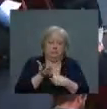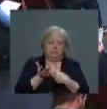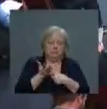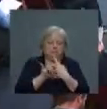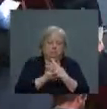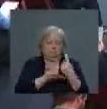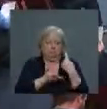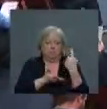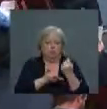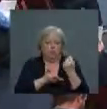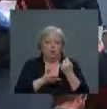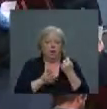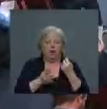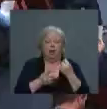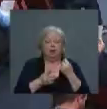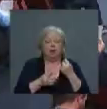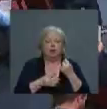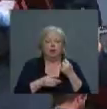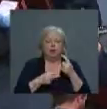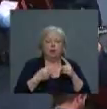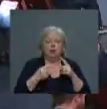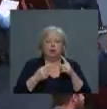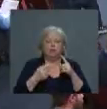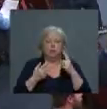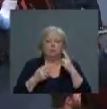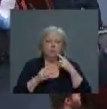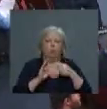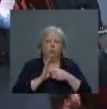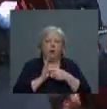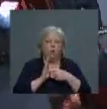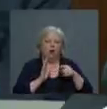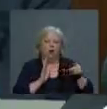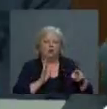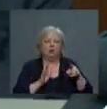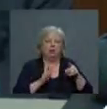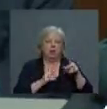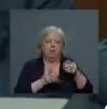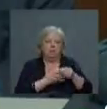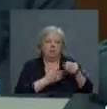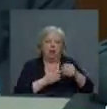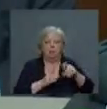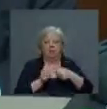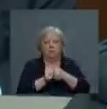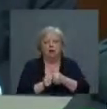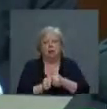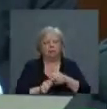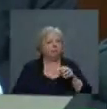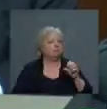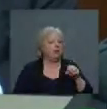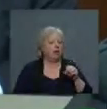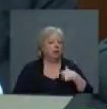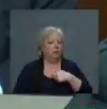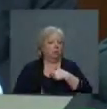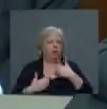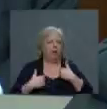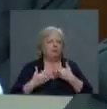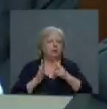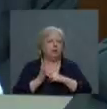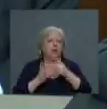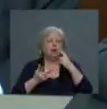the requirements of the purchaser? Sure. Mayor, members of the board, we have a signed agreement that includes